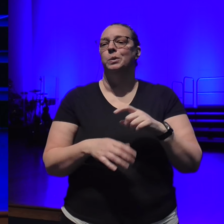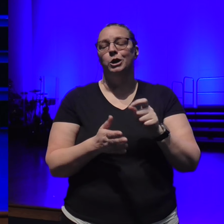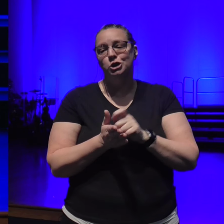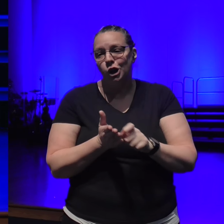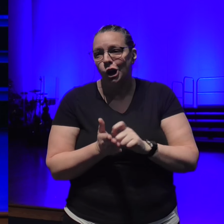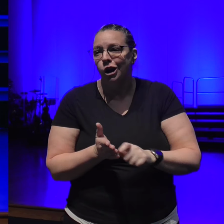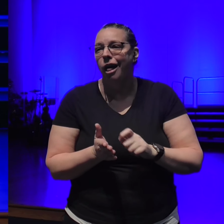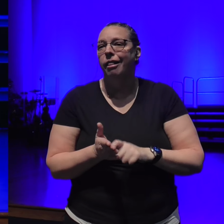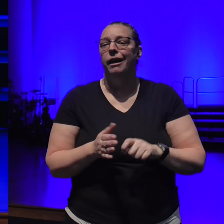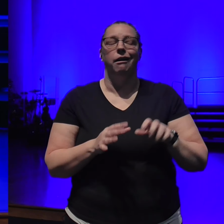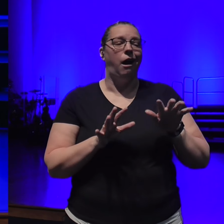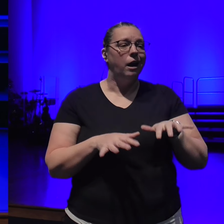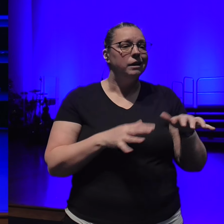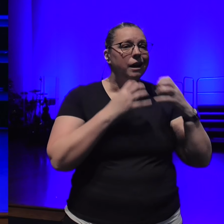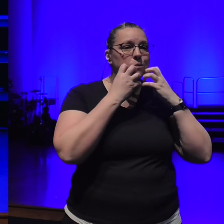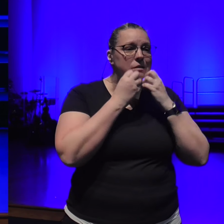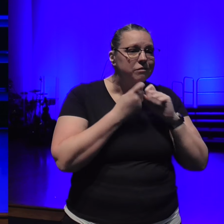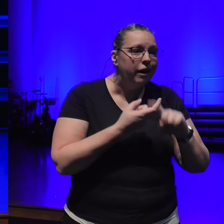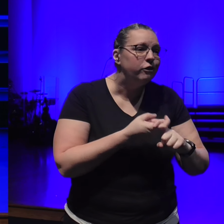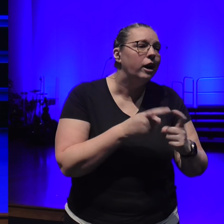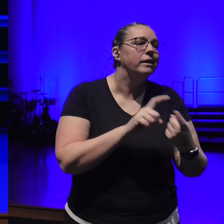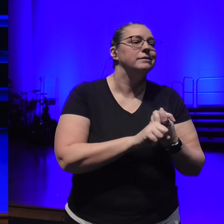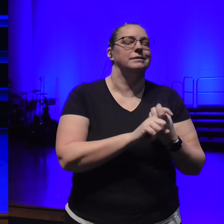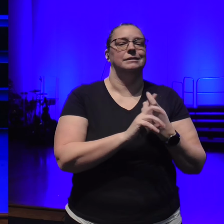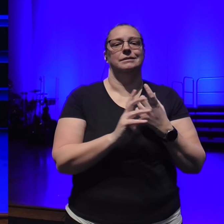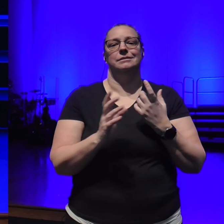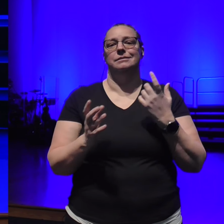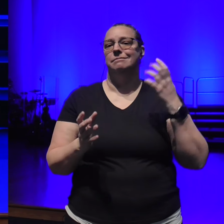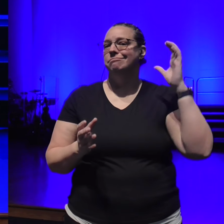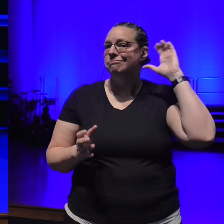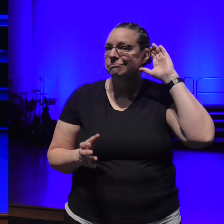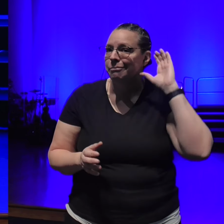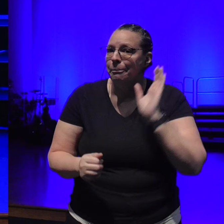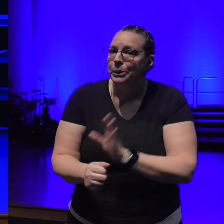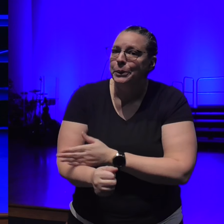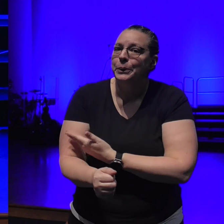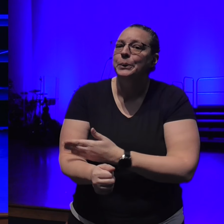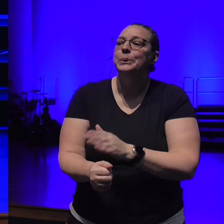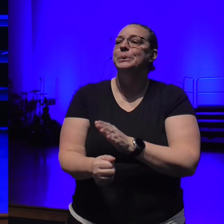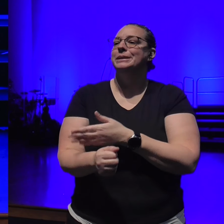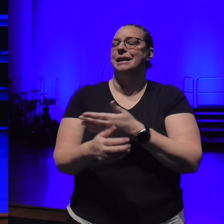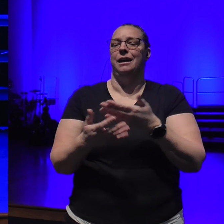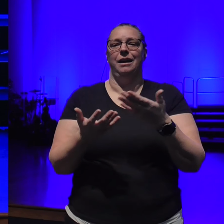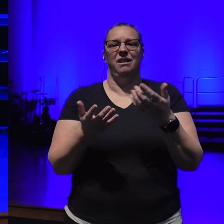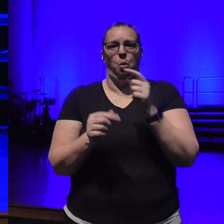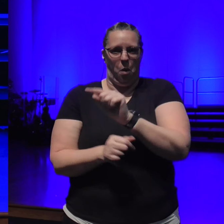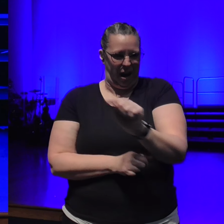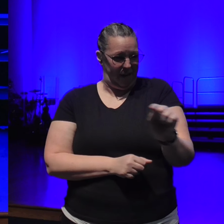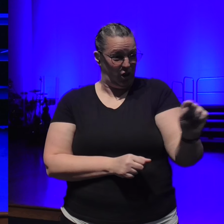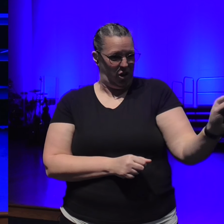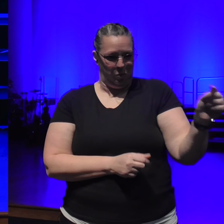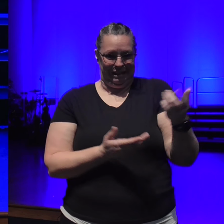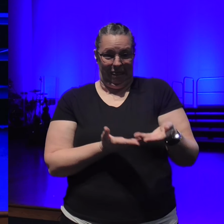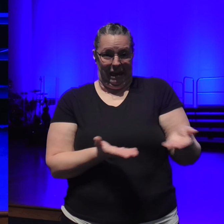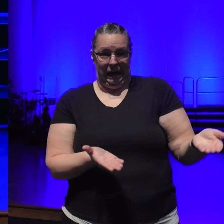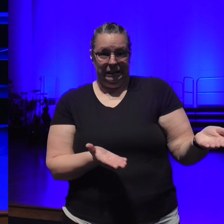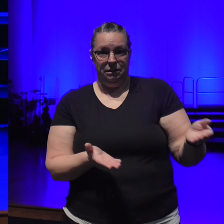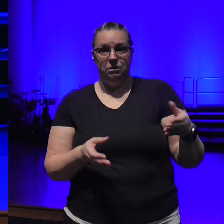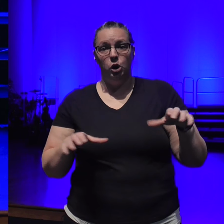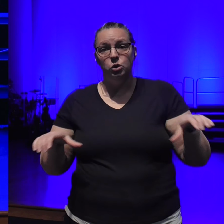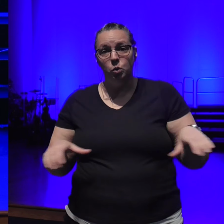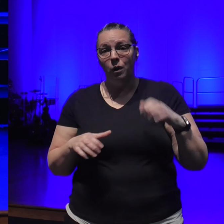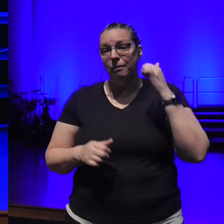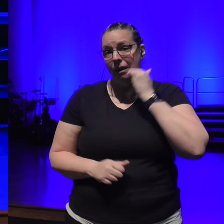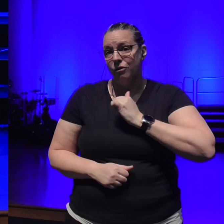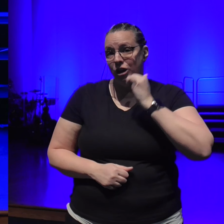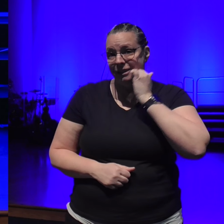out with dear friends, that listening to music, those things. If you can do those every